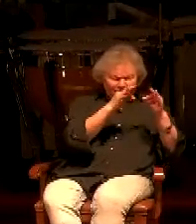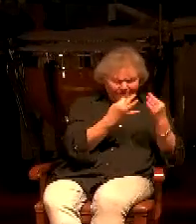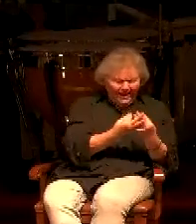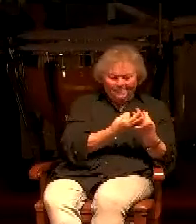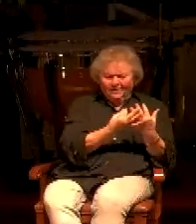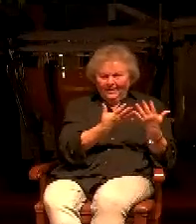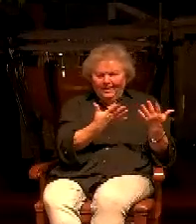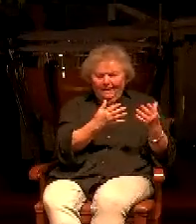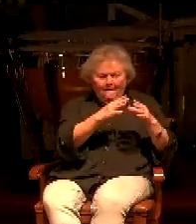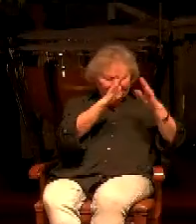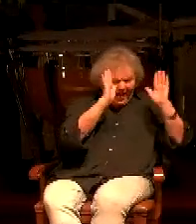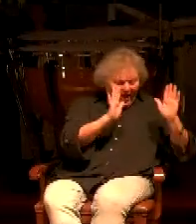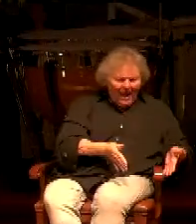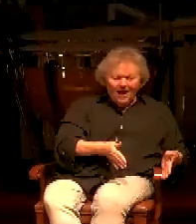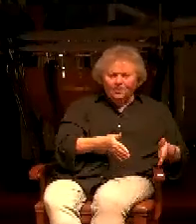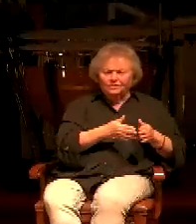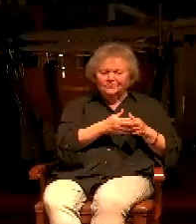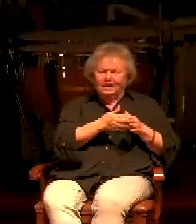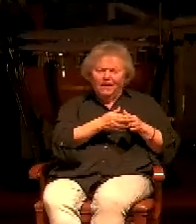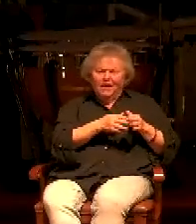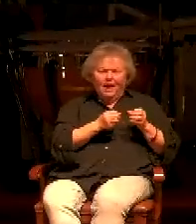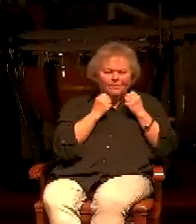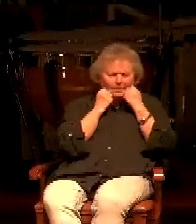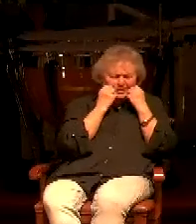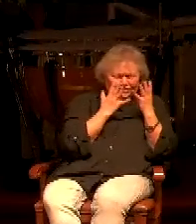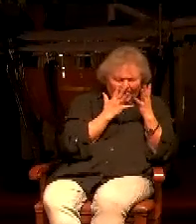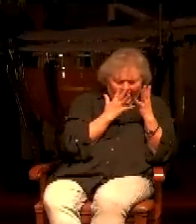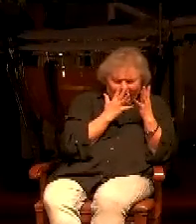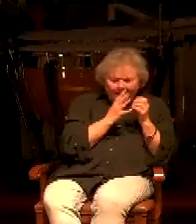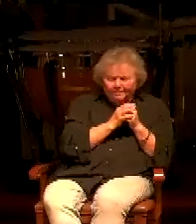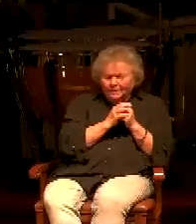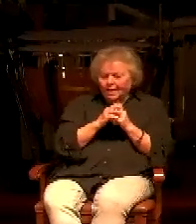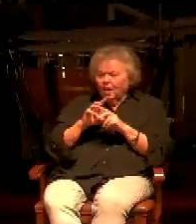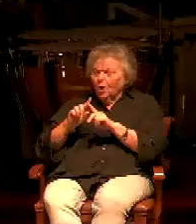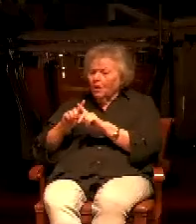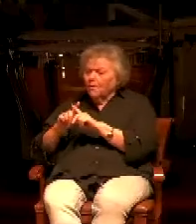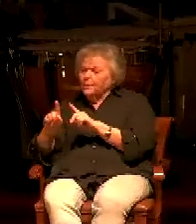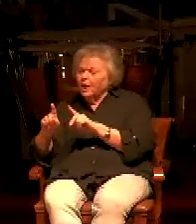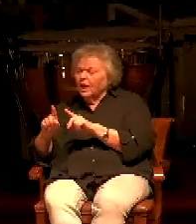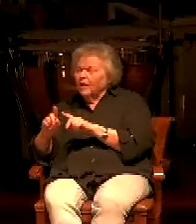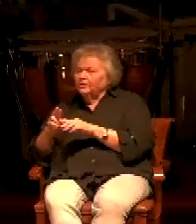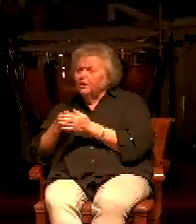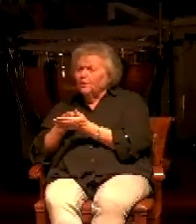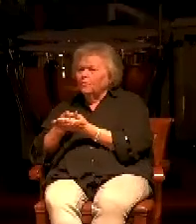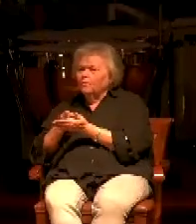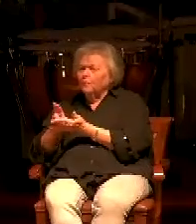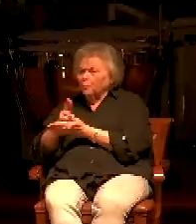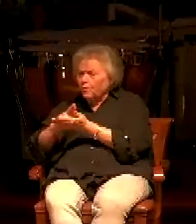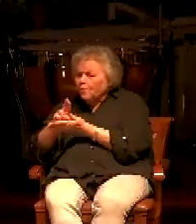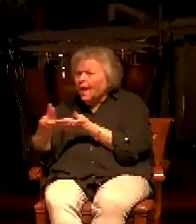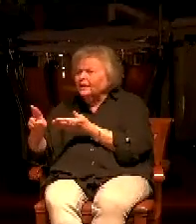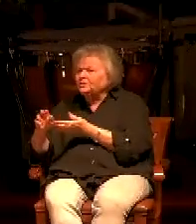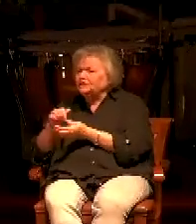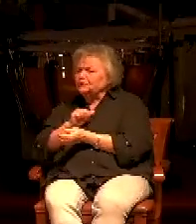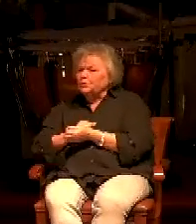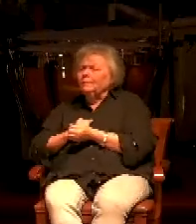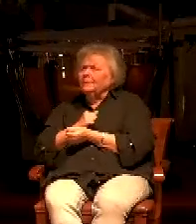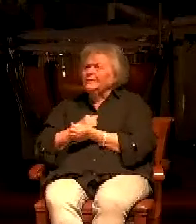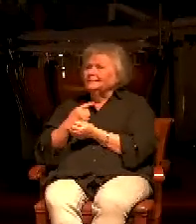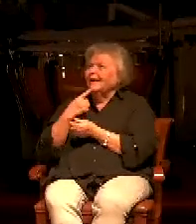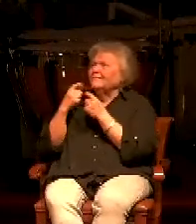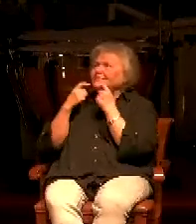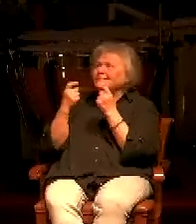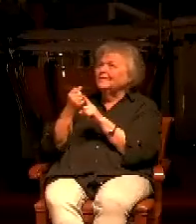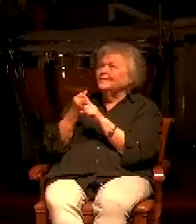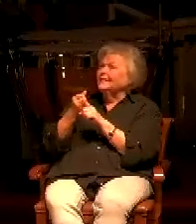going to, I'm going to be shamed in the neighborhood." Righteous repentance says, "Oh man, I've sinned against God, and I need to make it right with God."